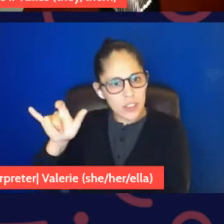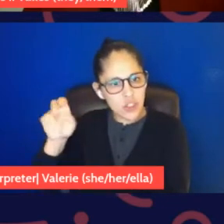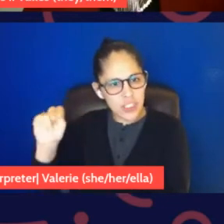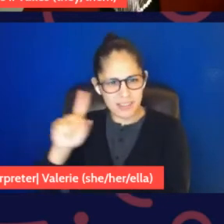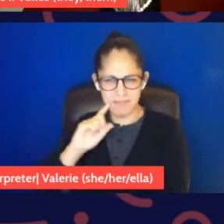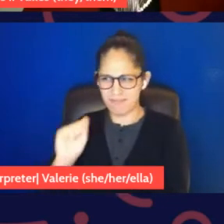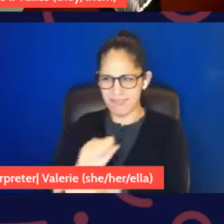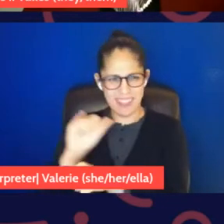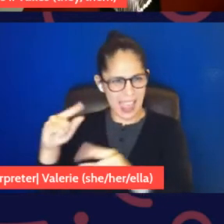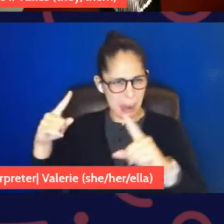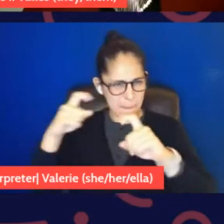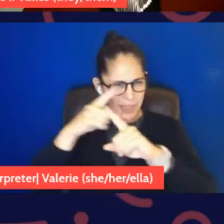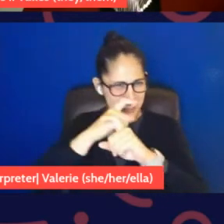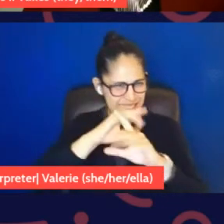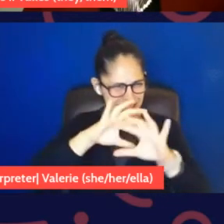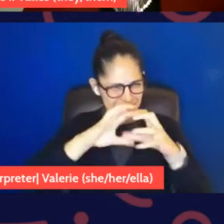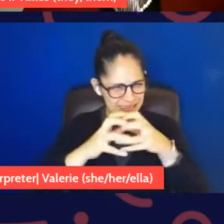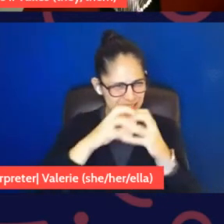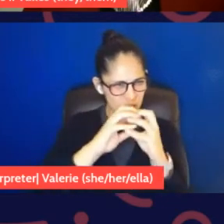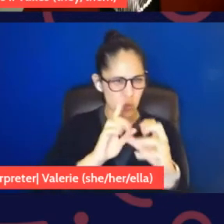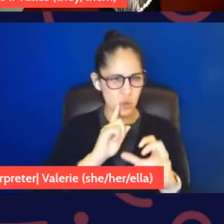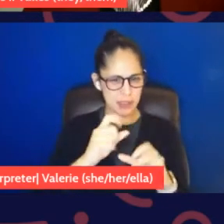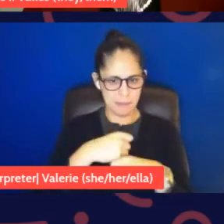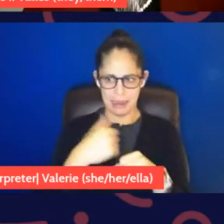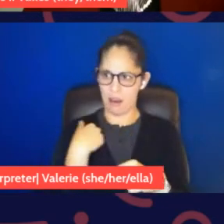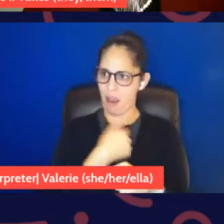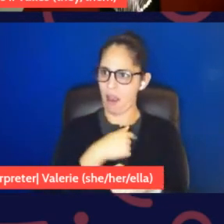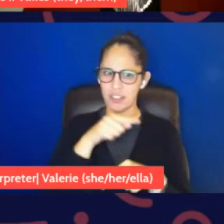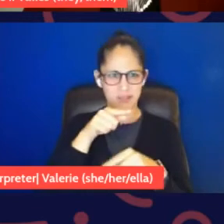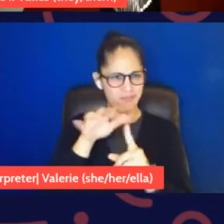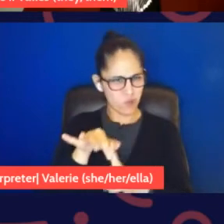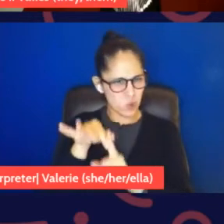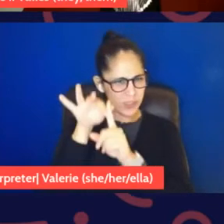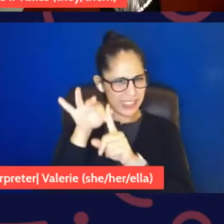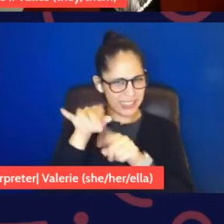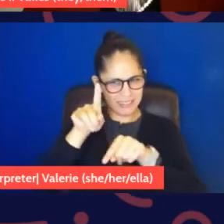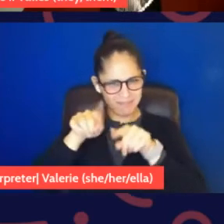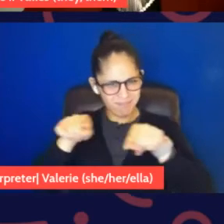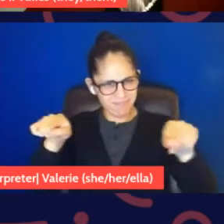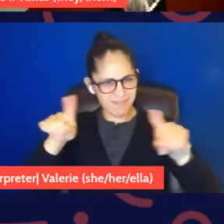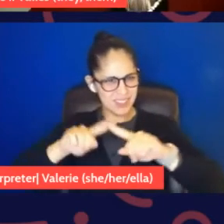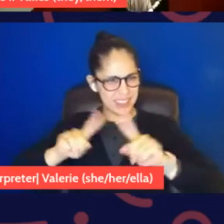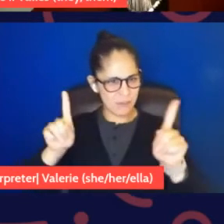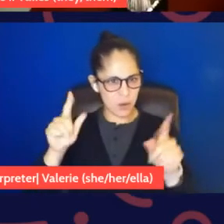you know? It's like, and we try to find ways to talk about it from different perspectives.